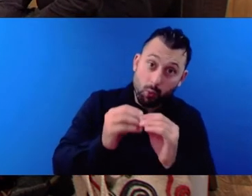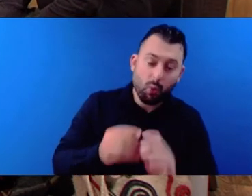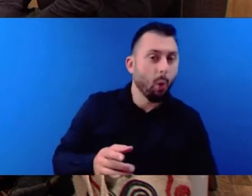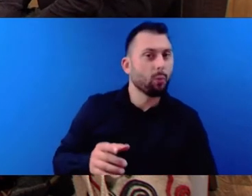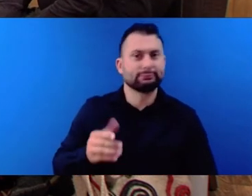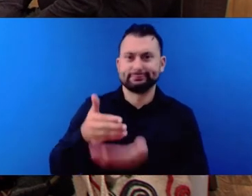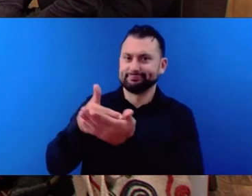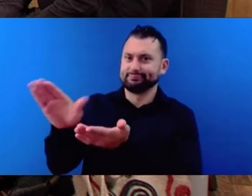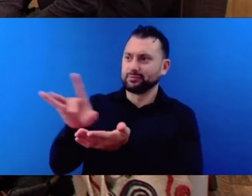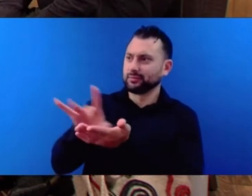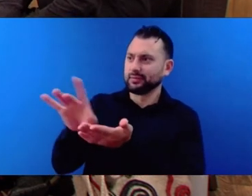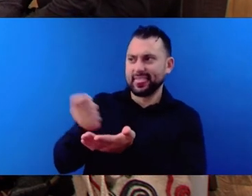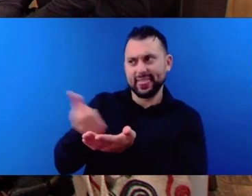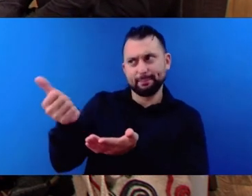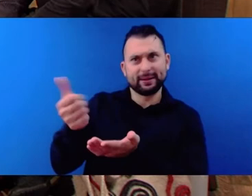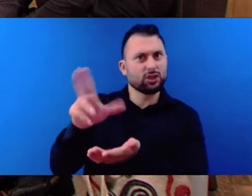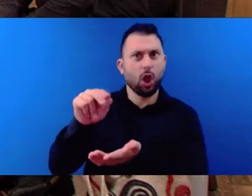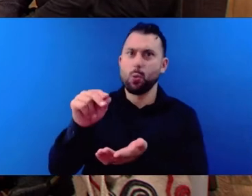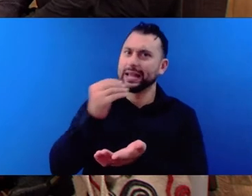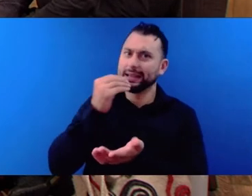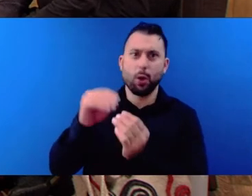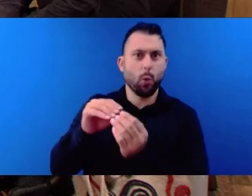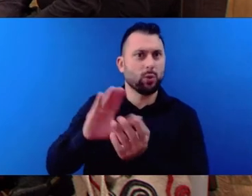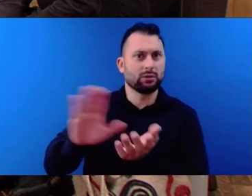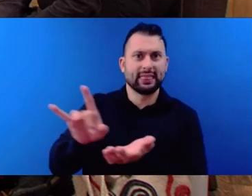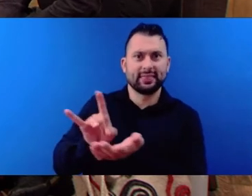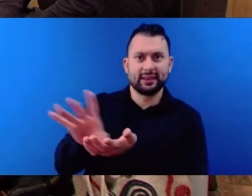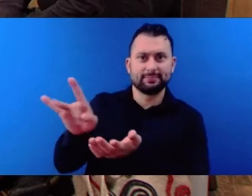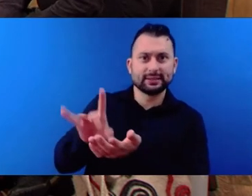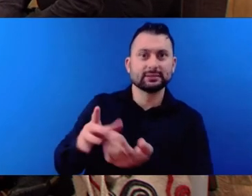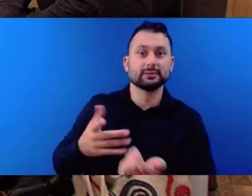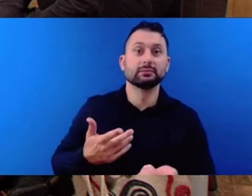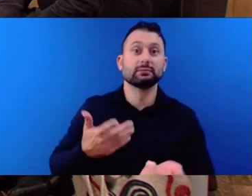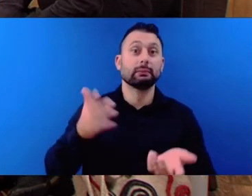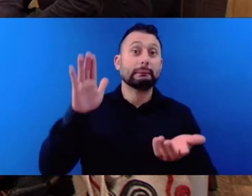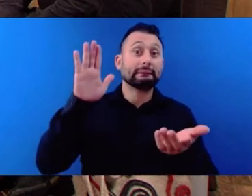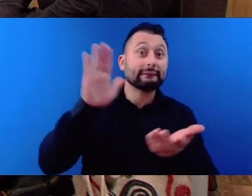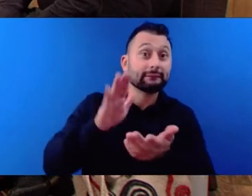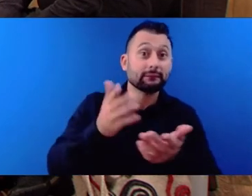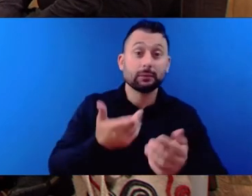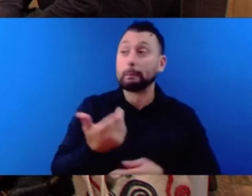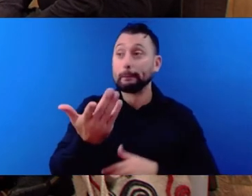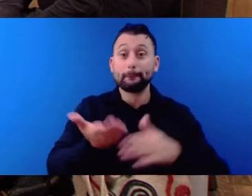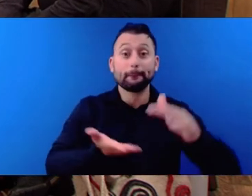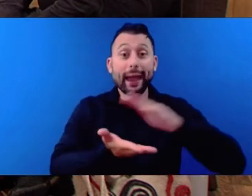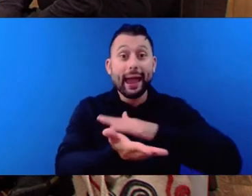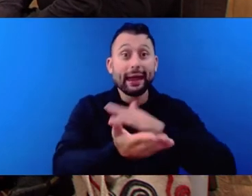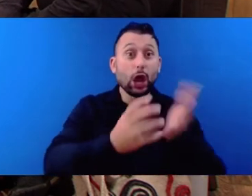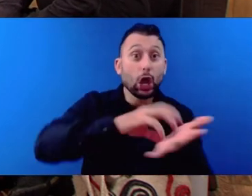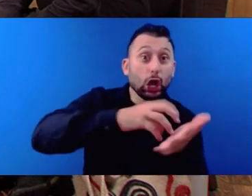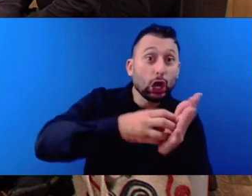goods, our sugary pop, our juices, all of that gets broken